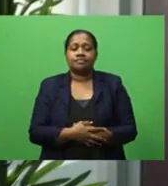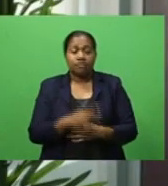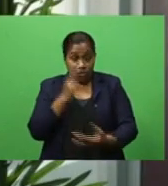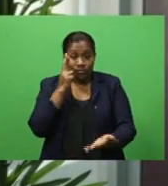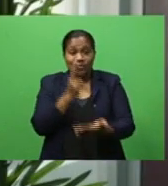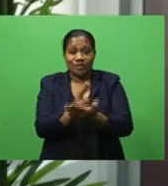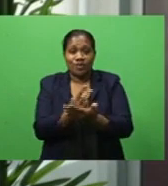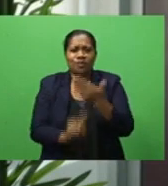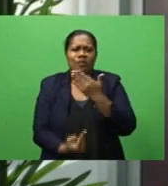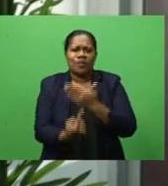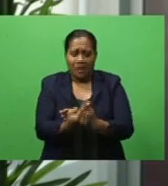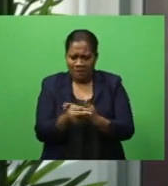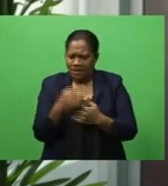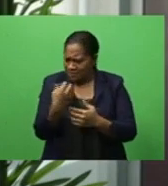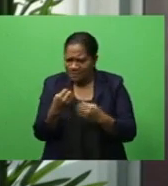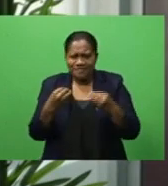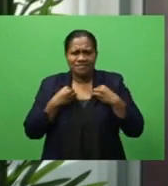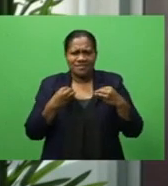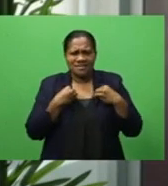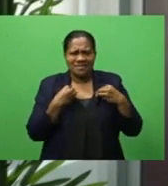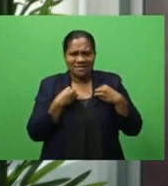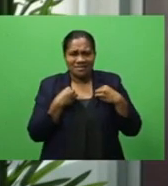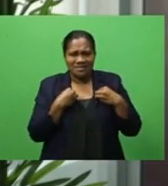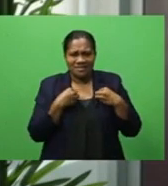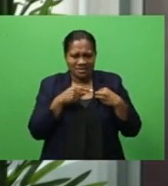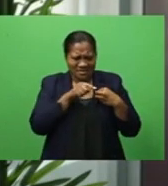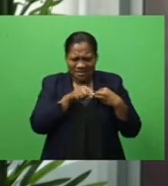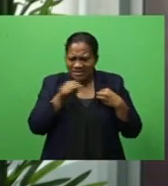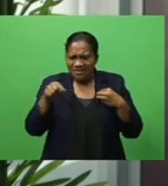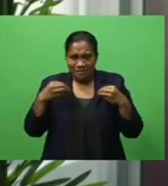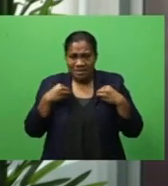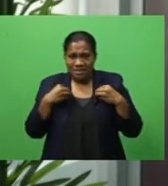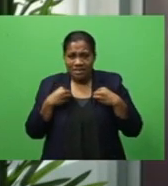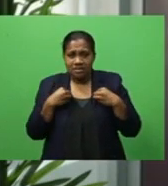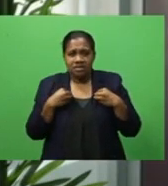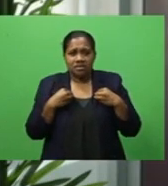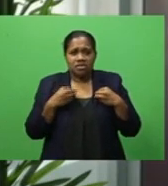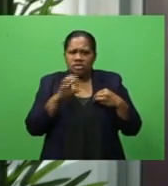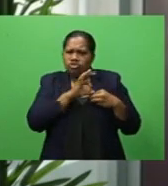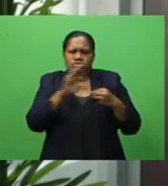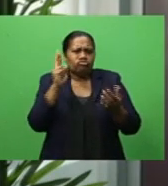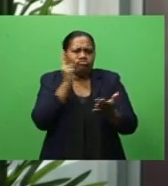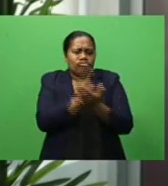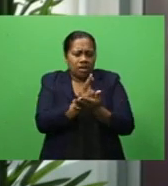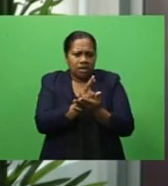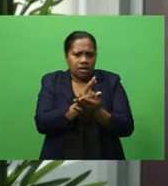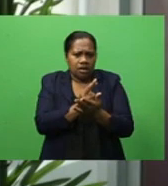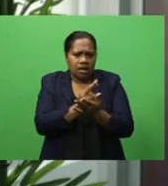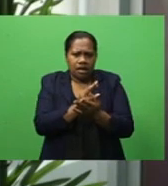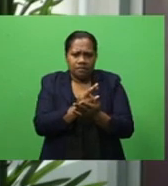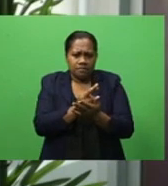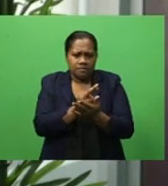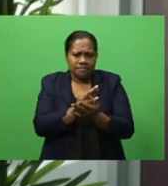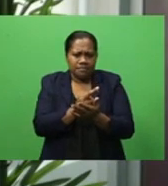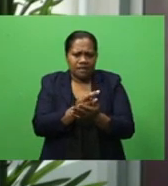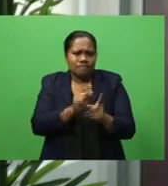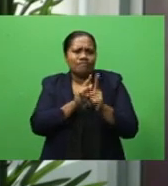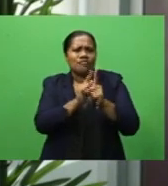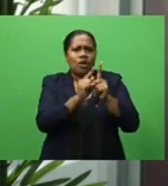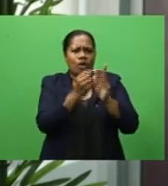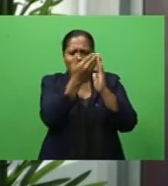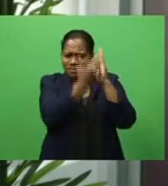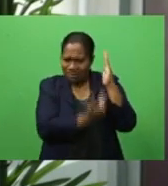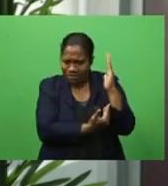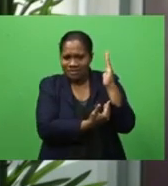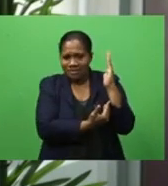there's certain businesses who probably do not take compliance very seriously, and the